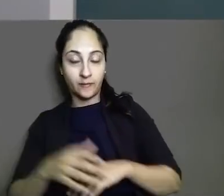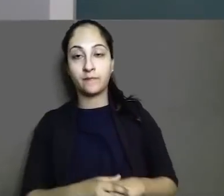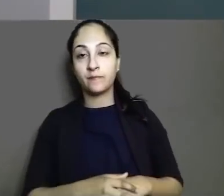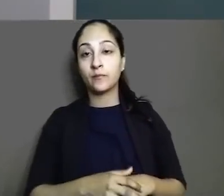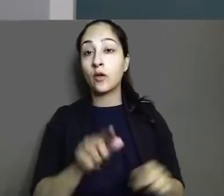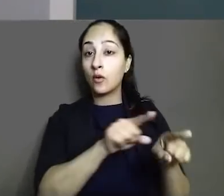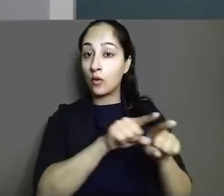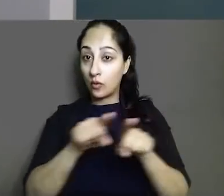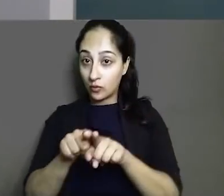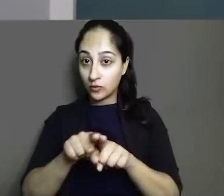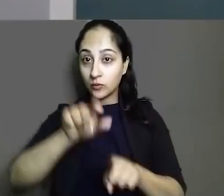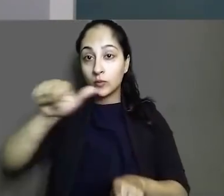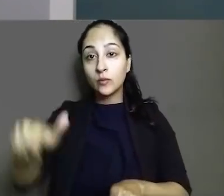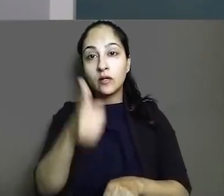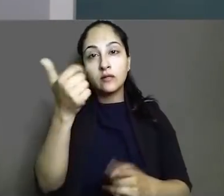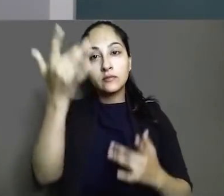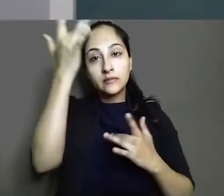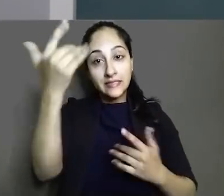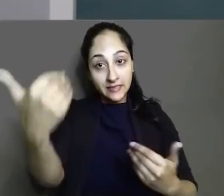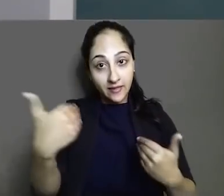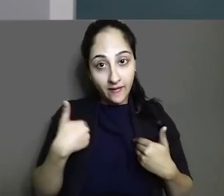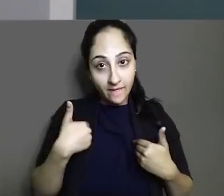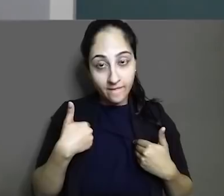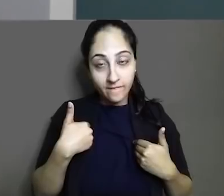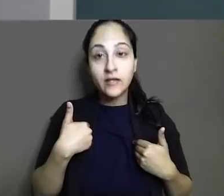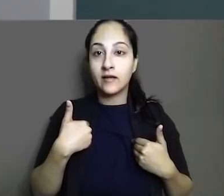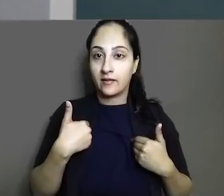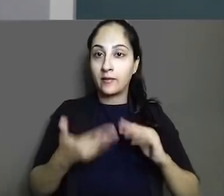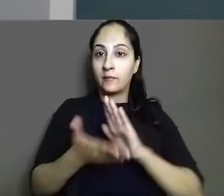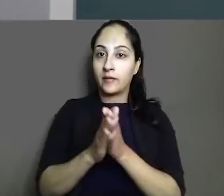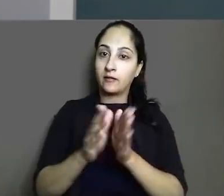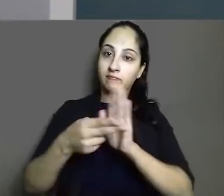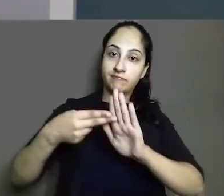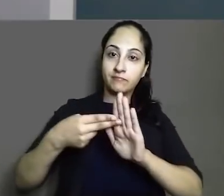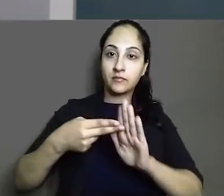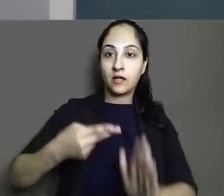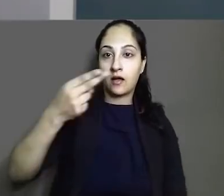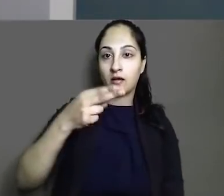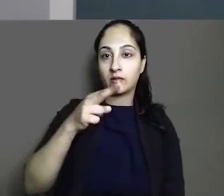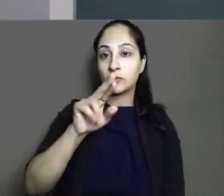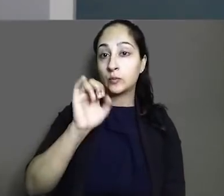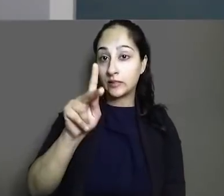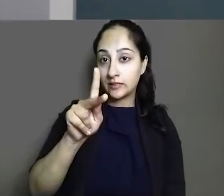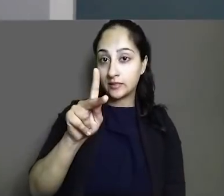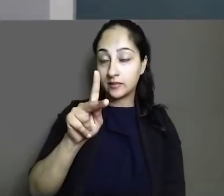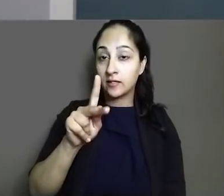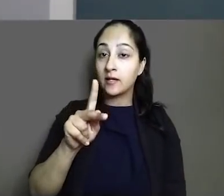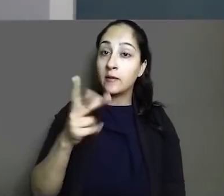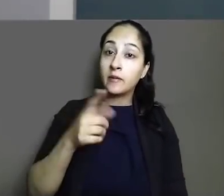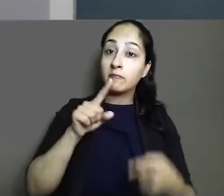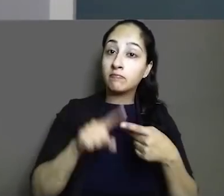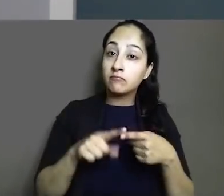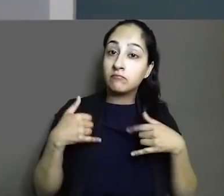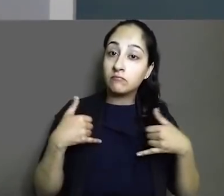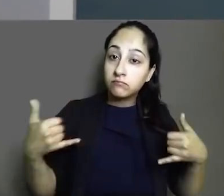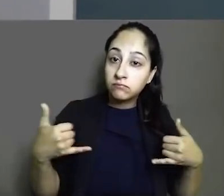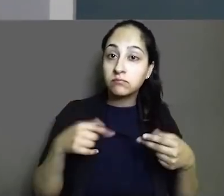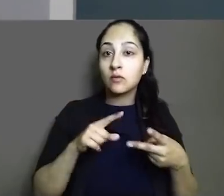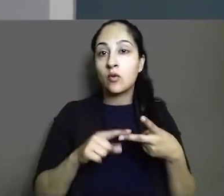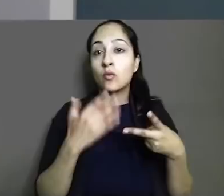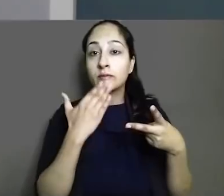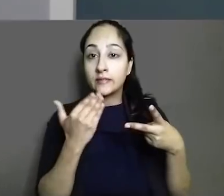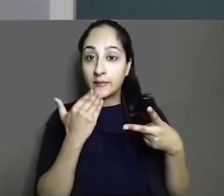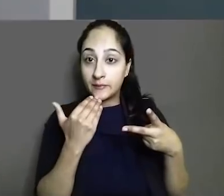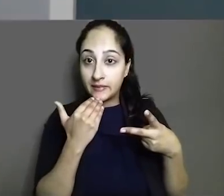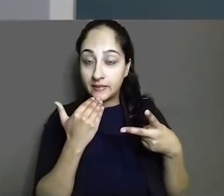there's mounting evidence that certain high-risk medical conditions can put you at increased risk of severe disease. So for example, obesity, heart